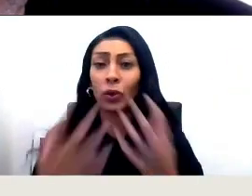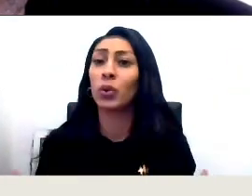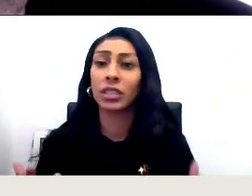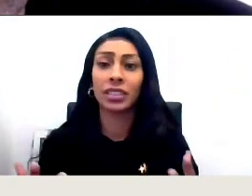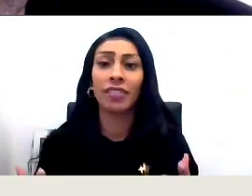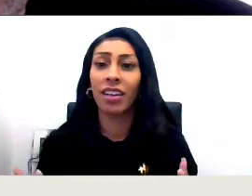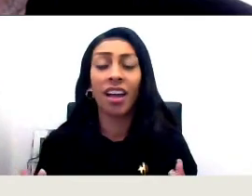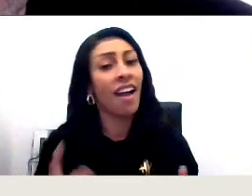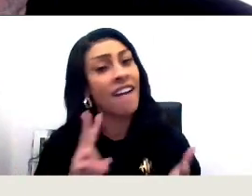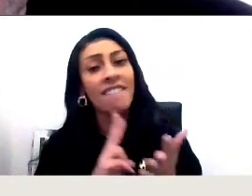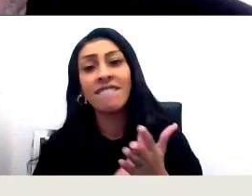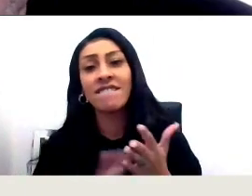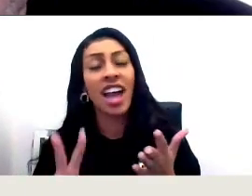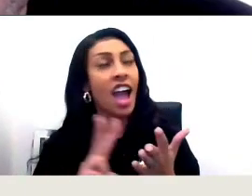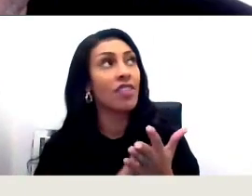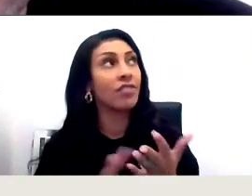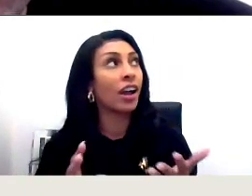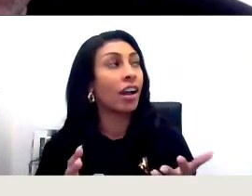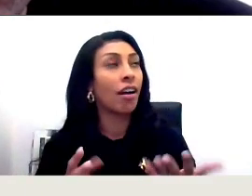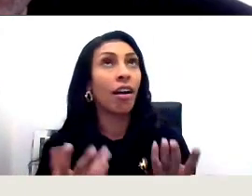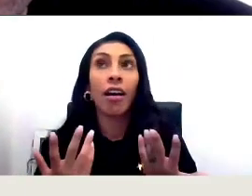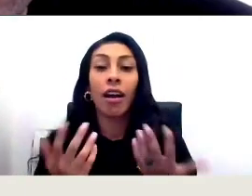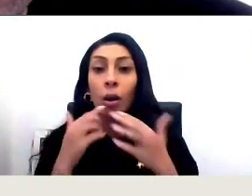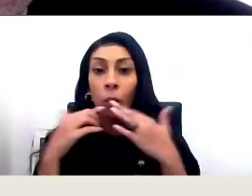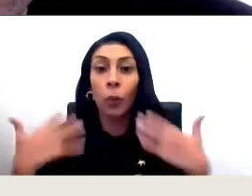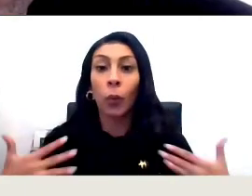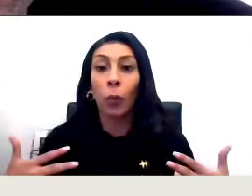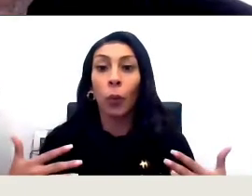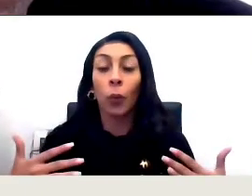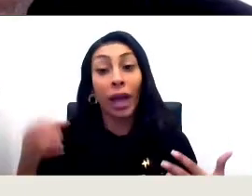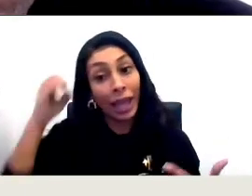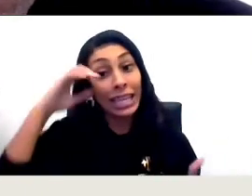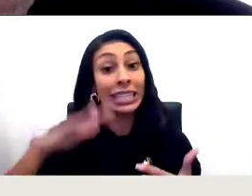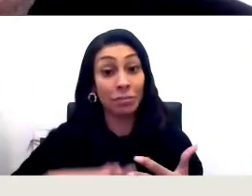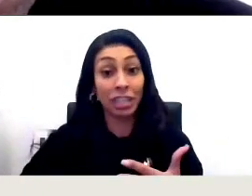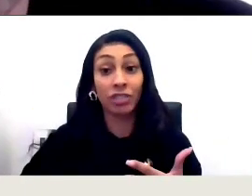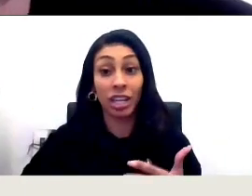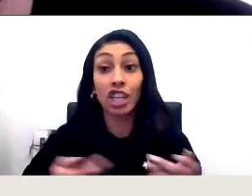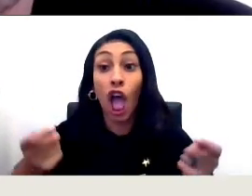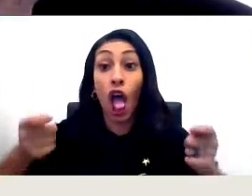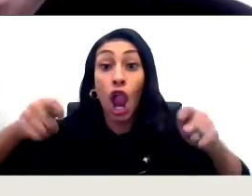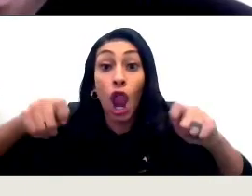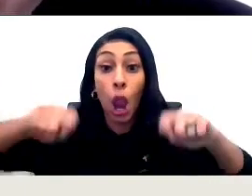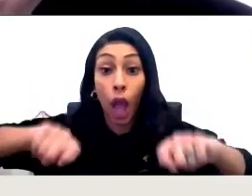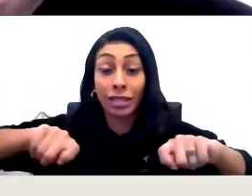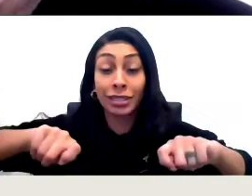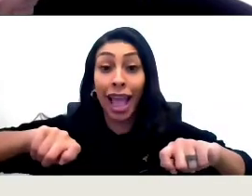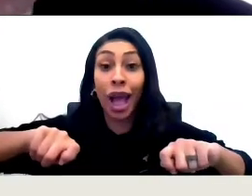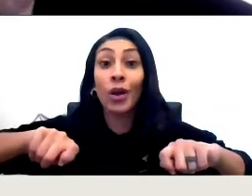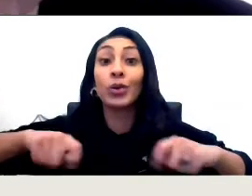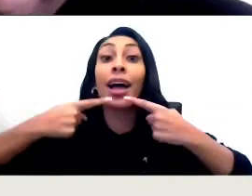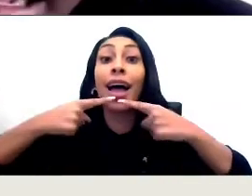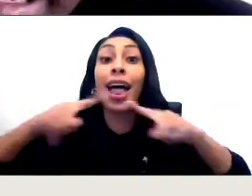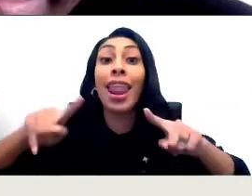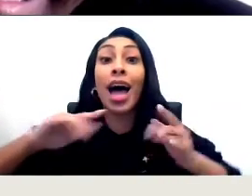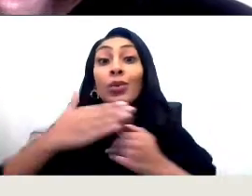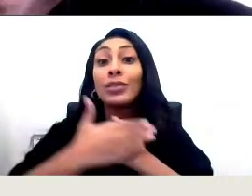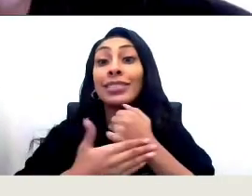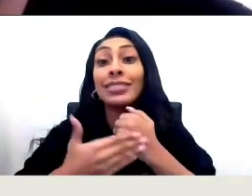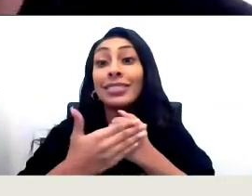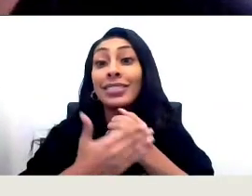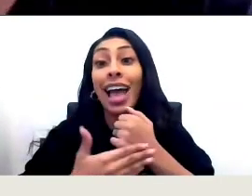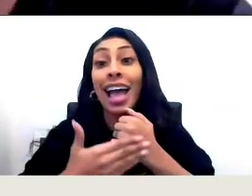what was for me, a very profound experience. The lockdown here was announced on the Saturday. That was our last preview. Oh, my